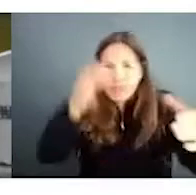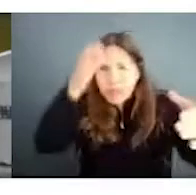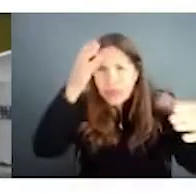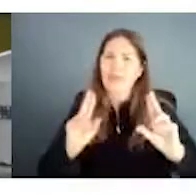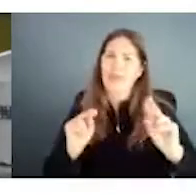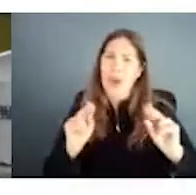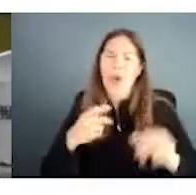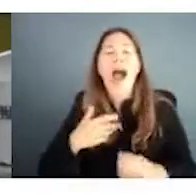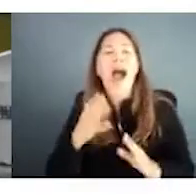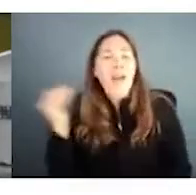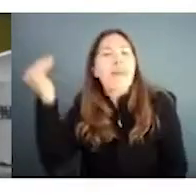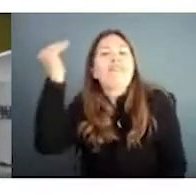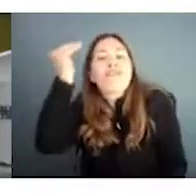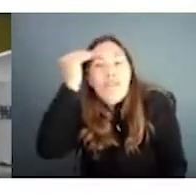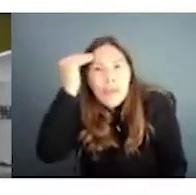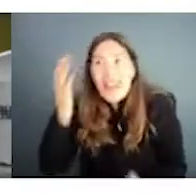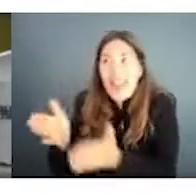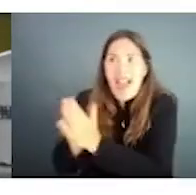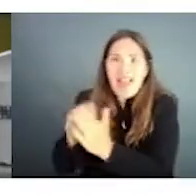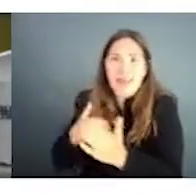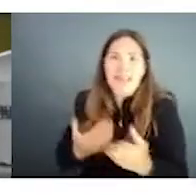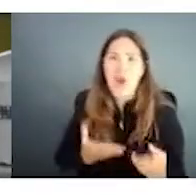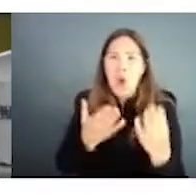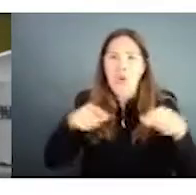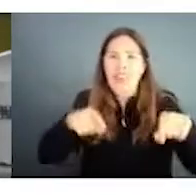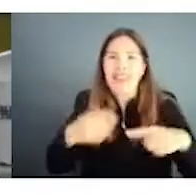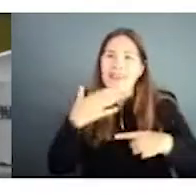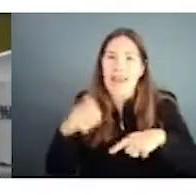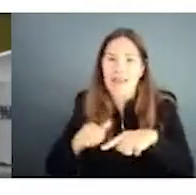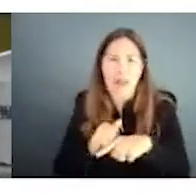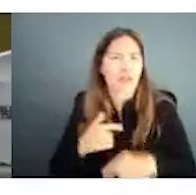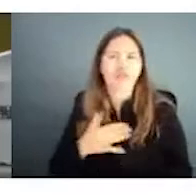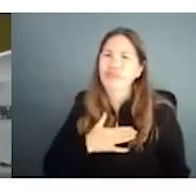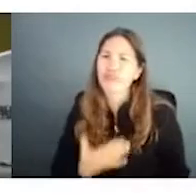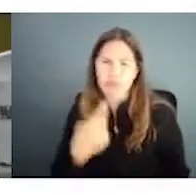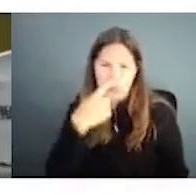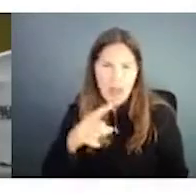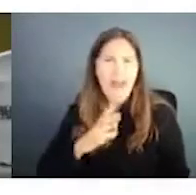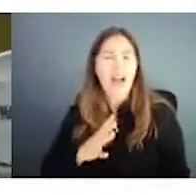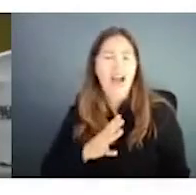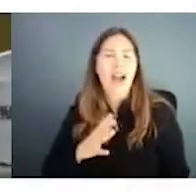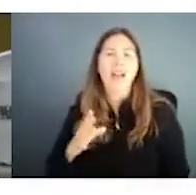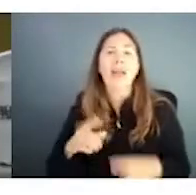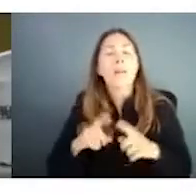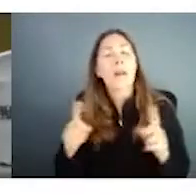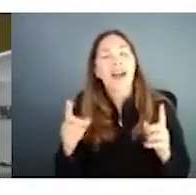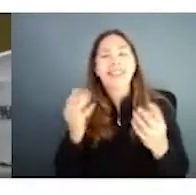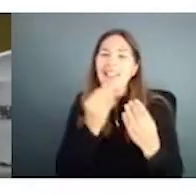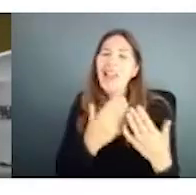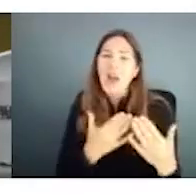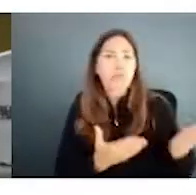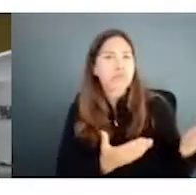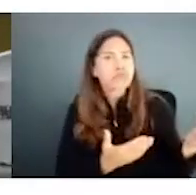familiar. And so when they ask me to host these best practices, I'm more than happy to. But by all means, chime in